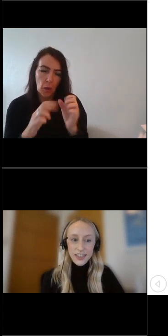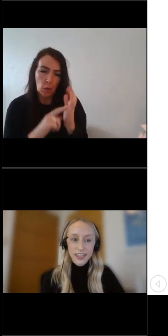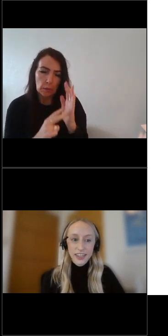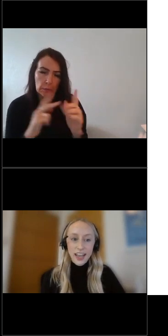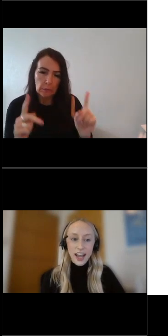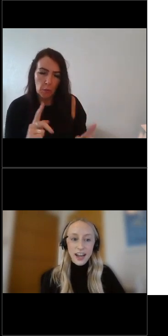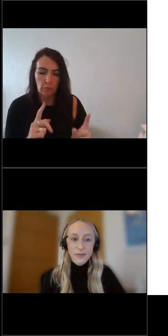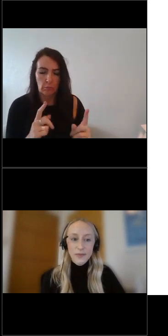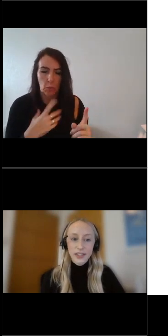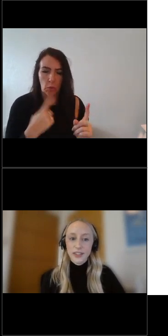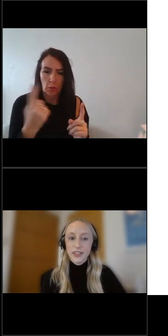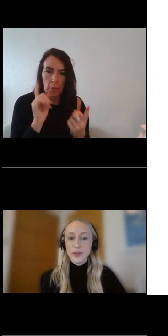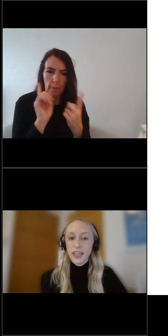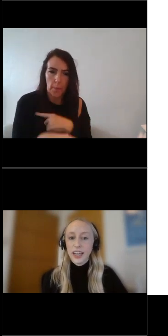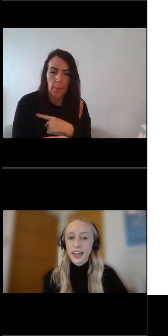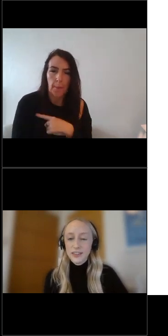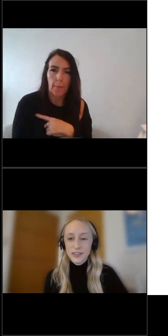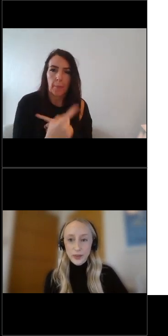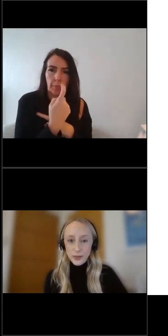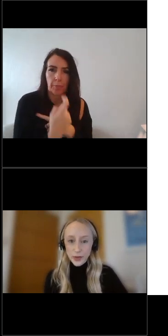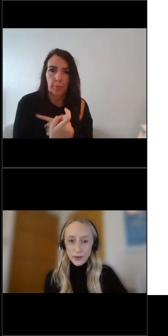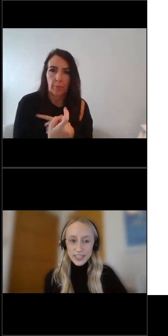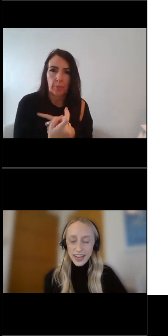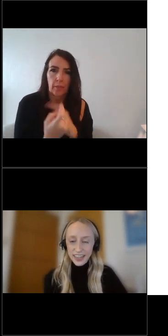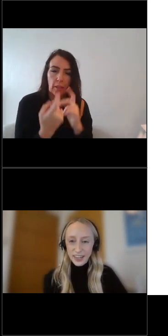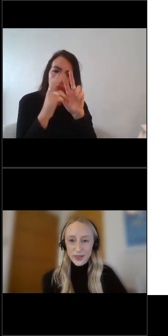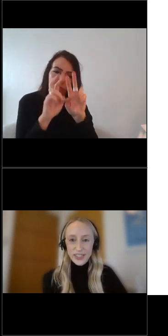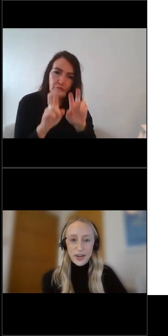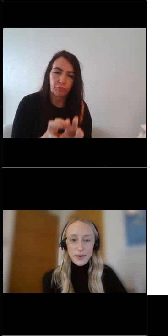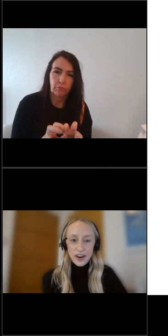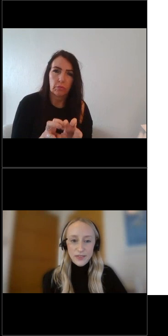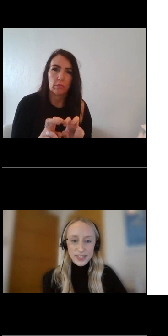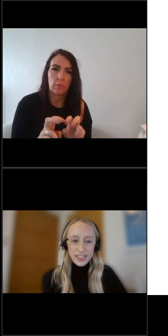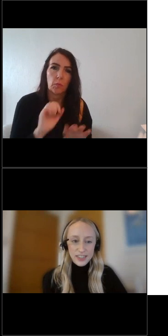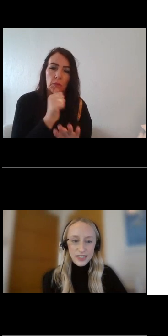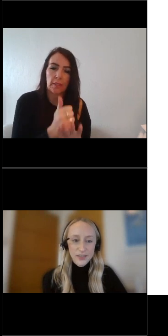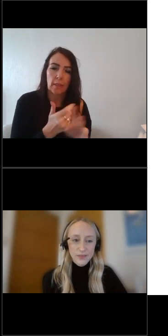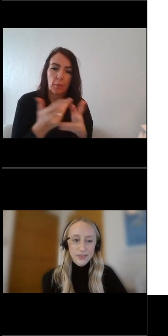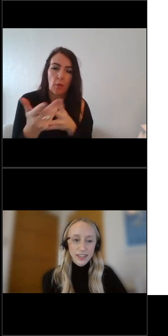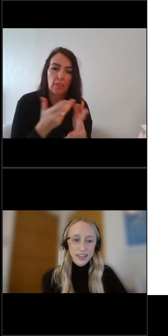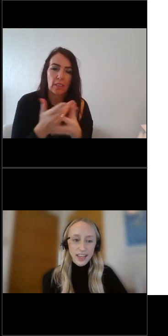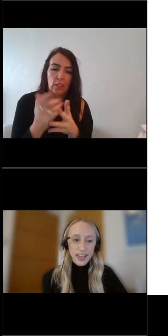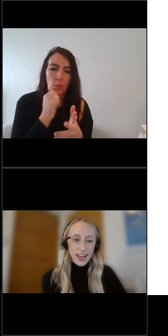answered, you can fill out the form in the chat and we'll set up a conversation.